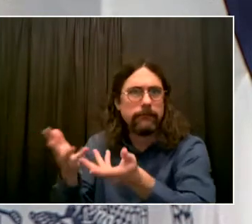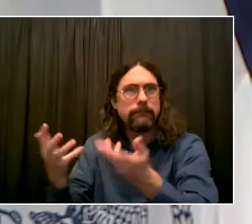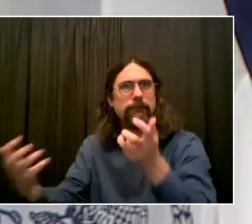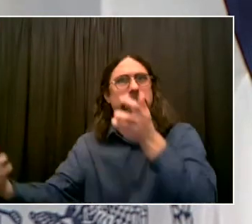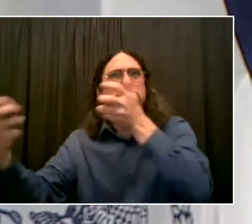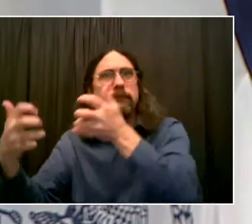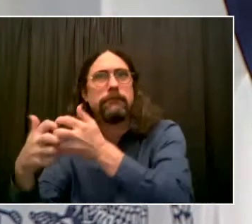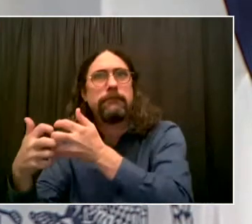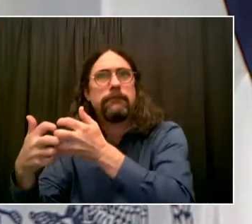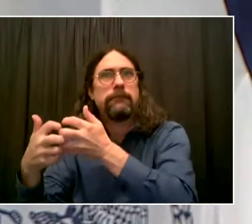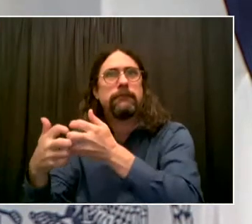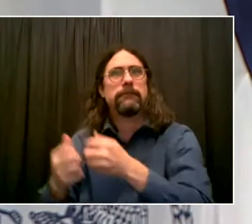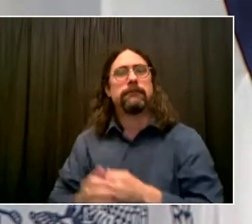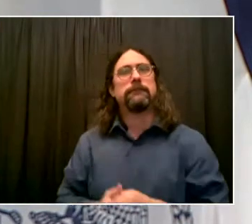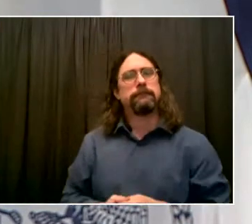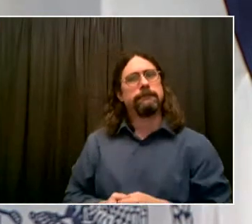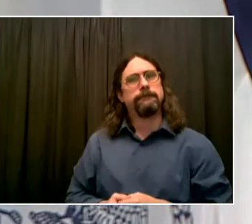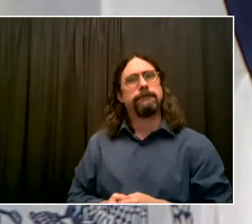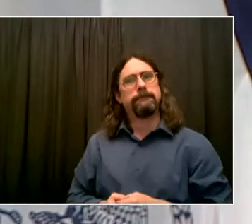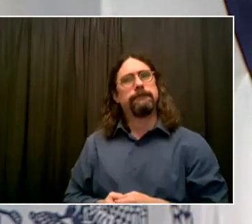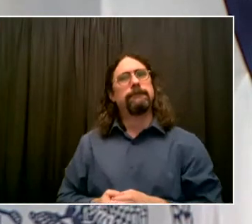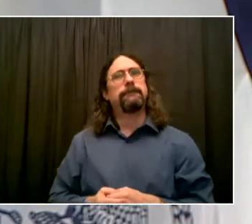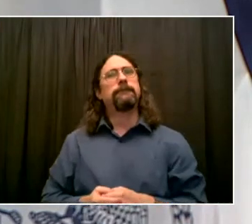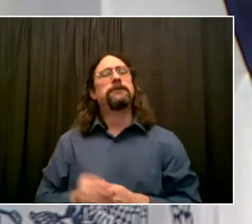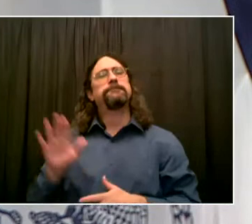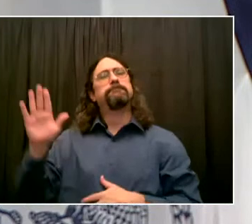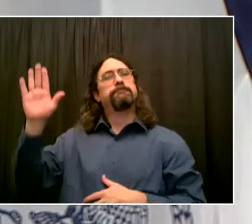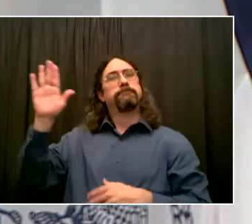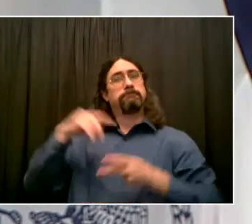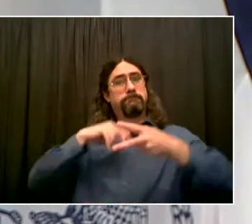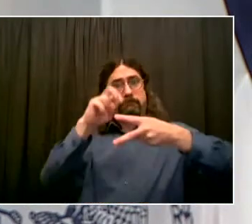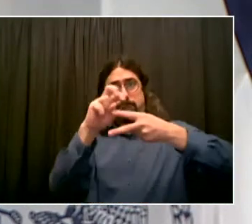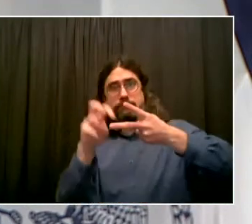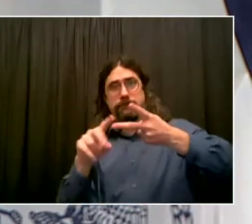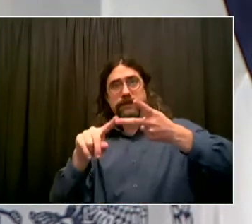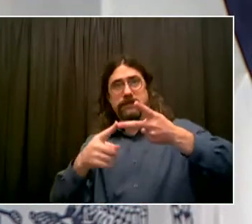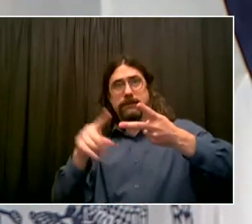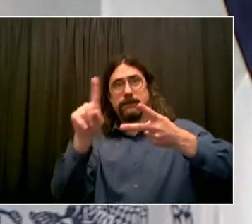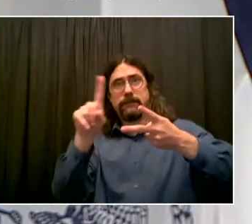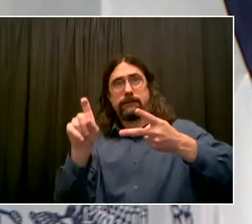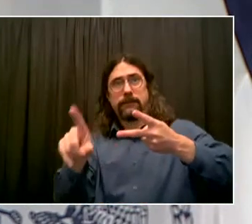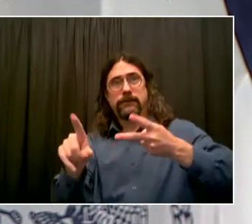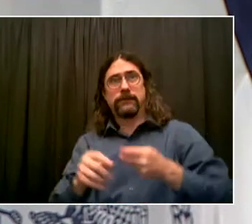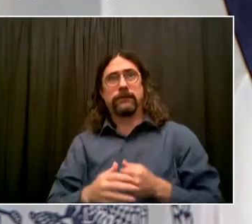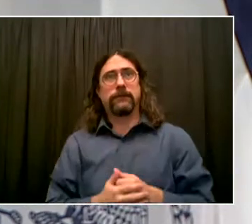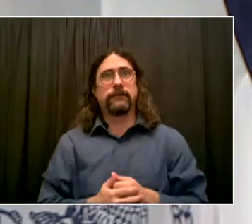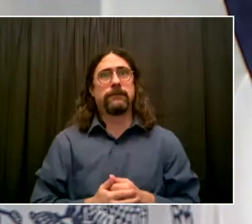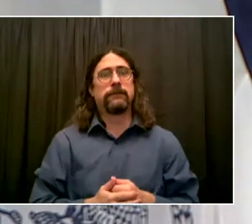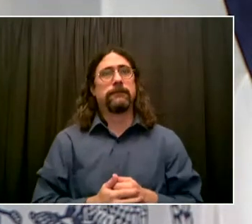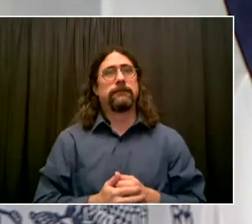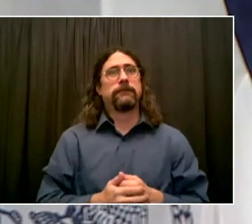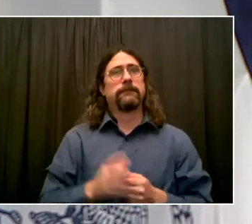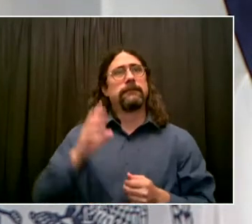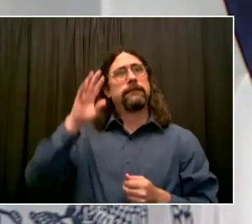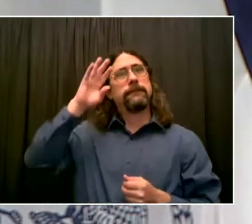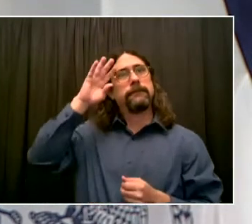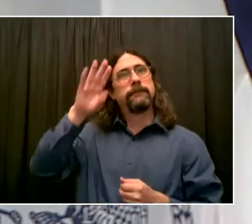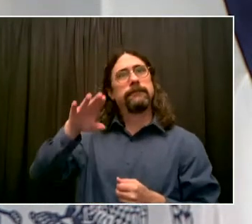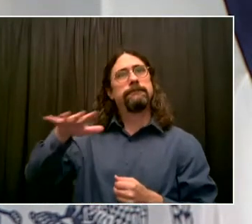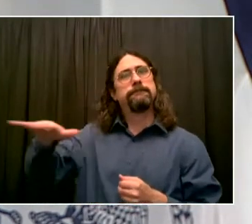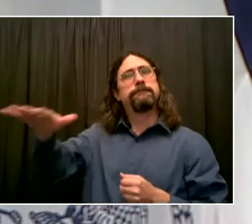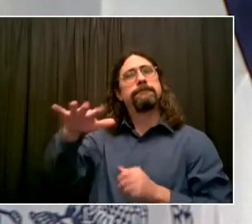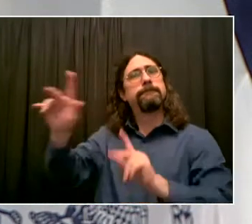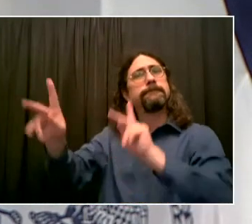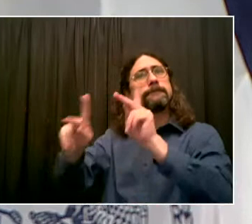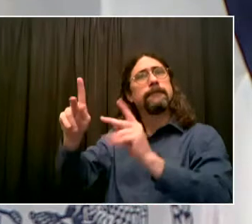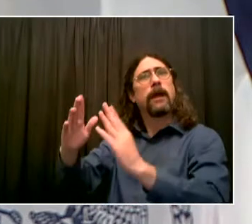of places like that affect the community. Again, why should New Yorkers believe that hotels are so unique that they should require